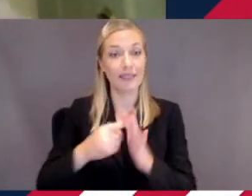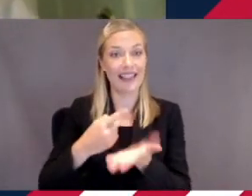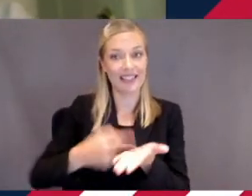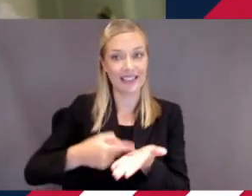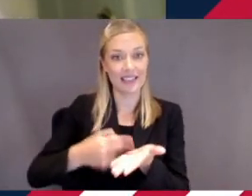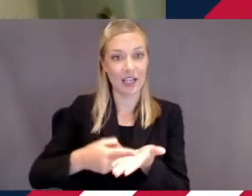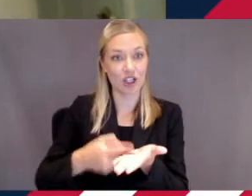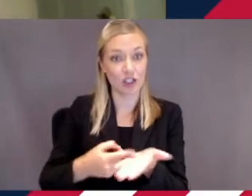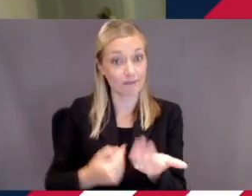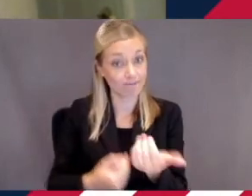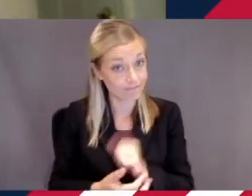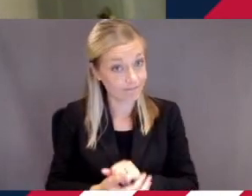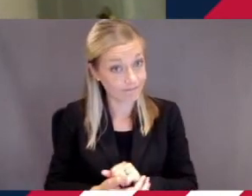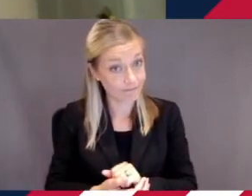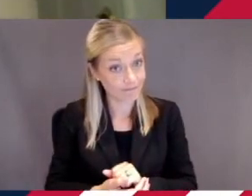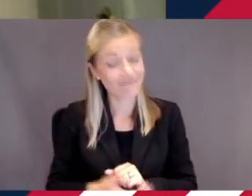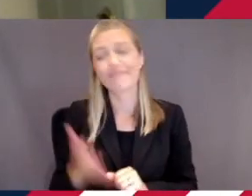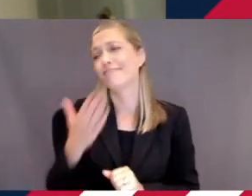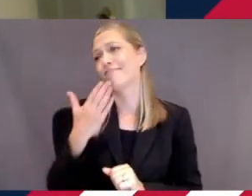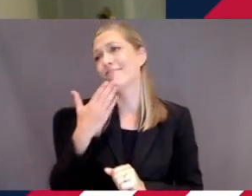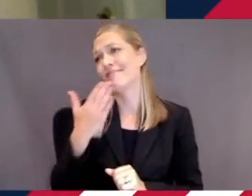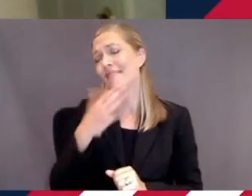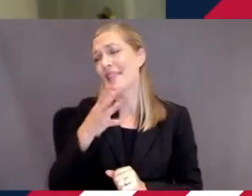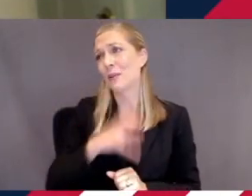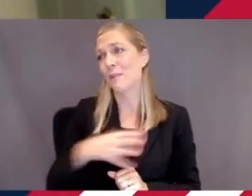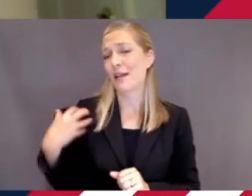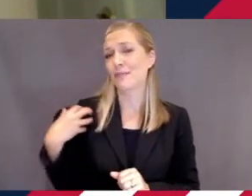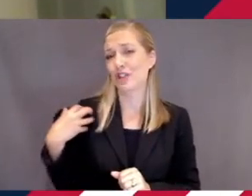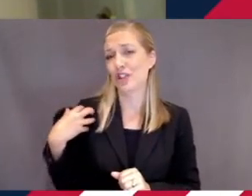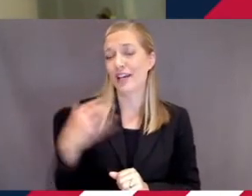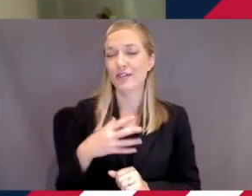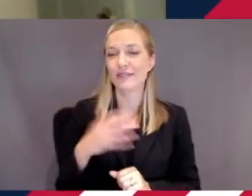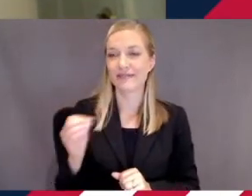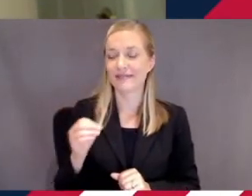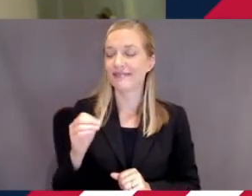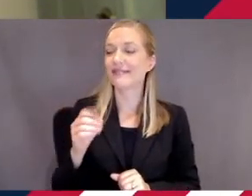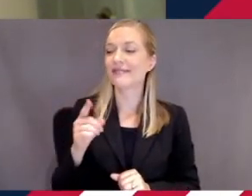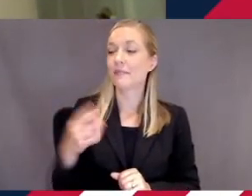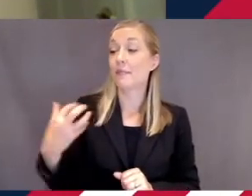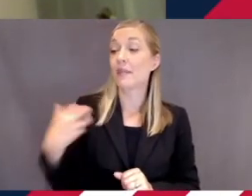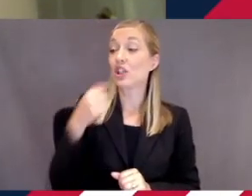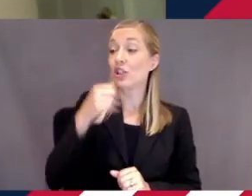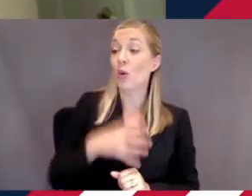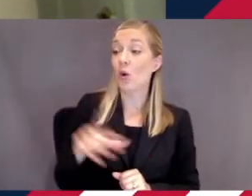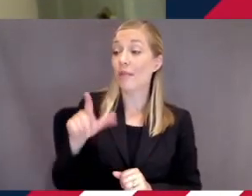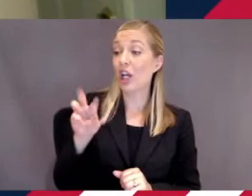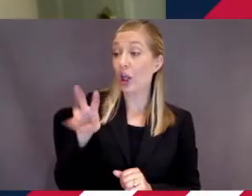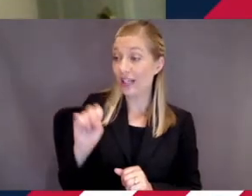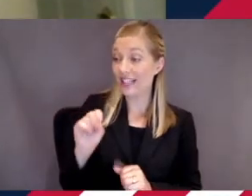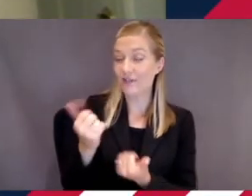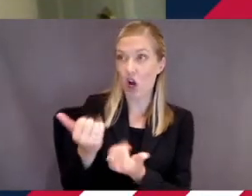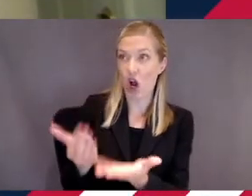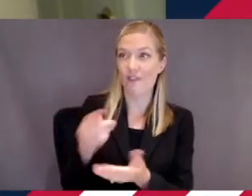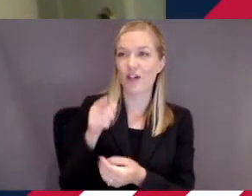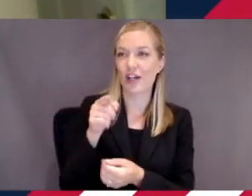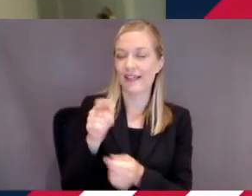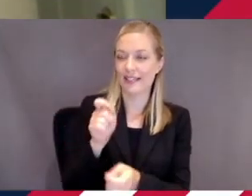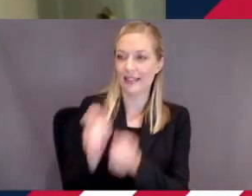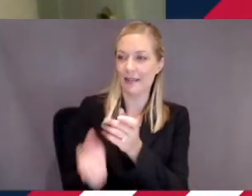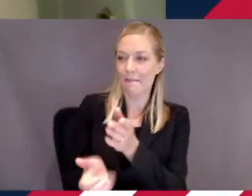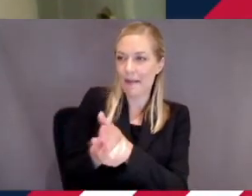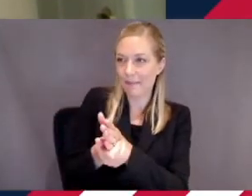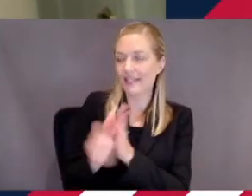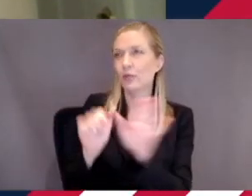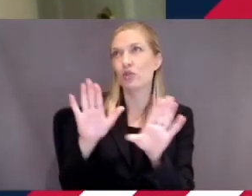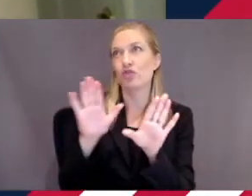Madam Chair, and thank you, Chairwoman Lewis, for offering this amendment with a group of us. It was great serving with you on that